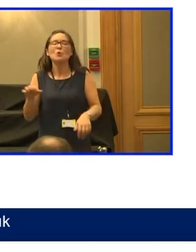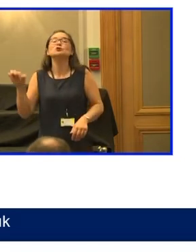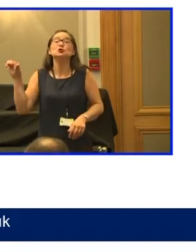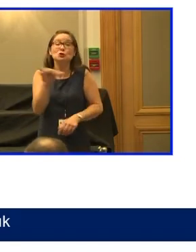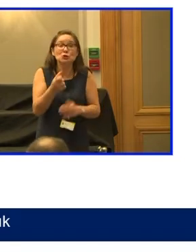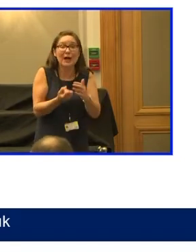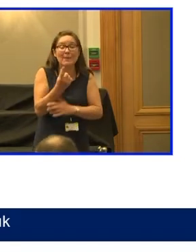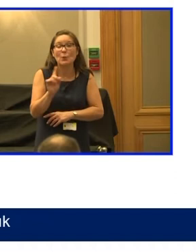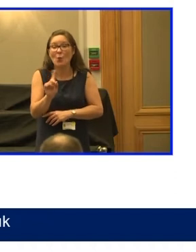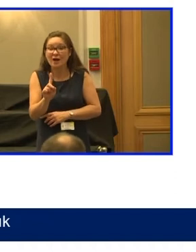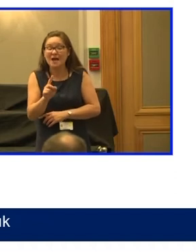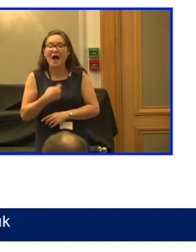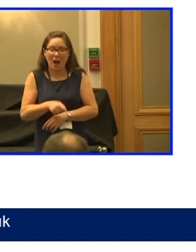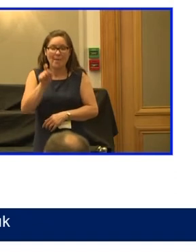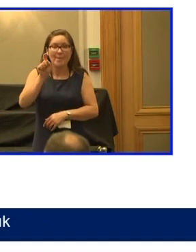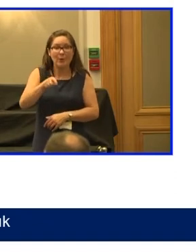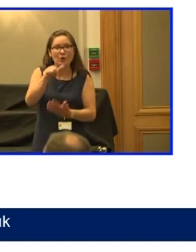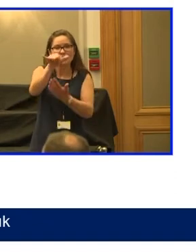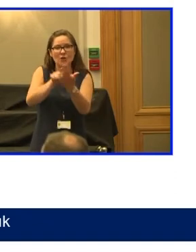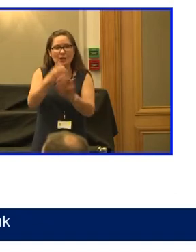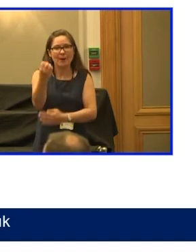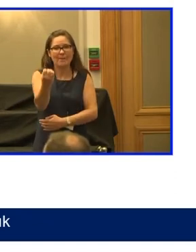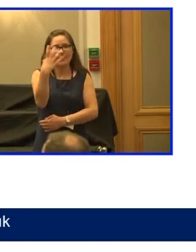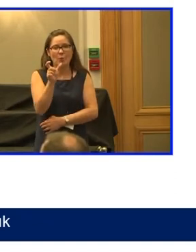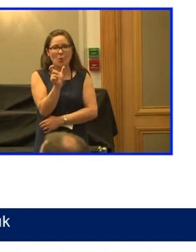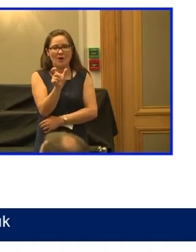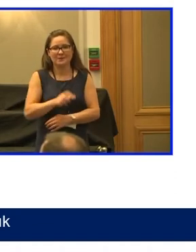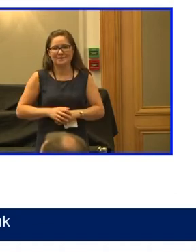happened is a document would have come up. I'm gonna go to the desktop. W, Word,